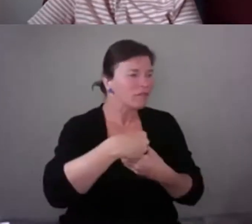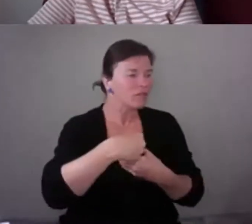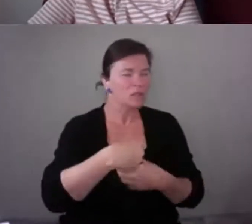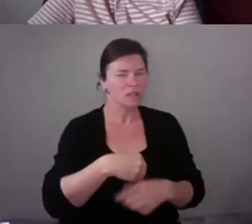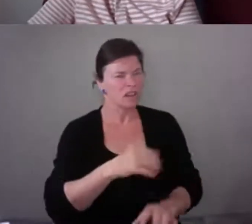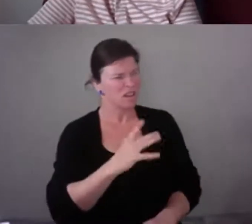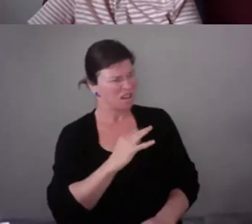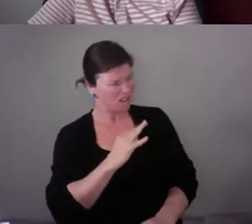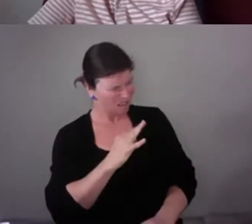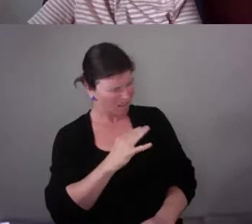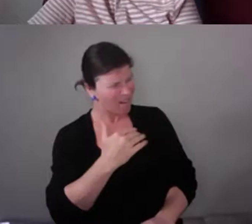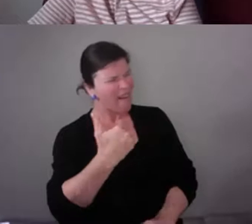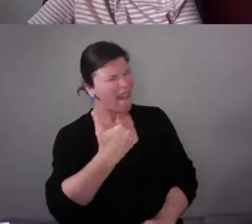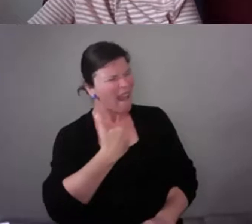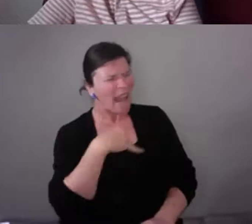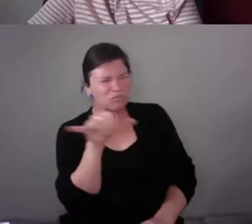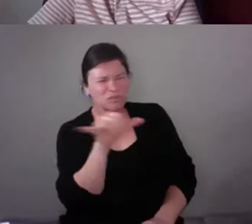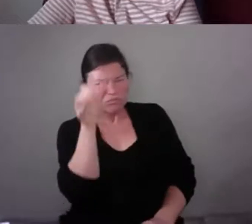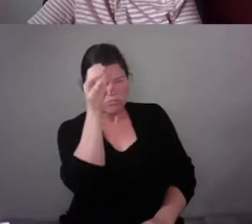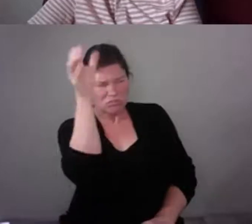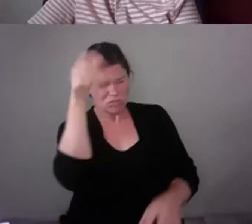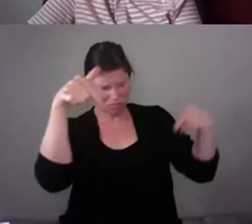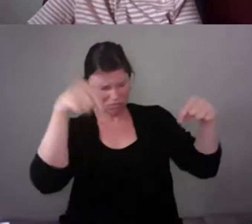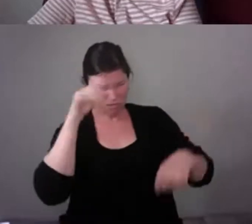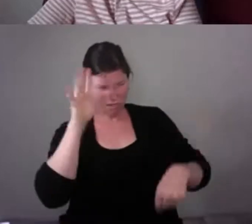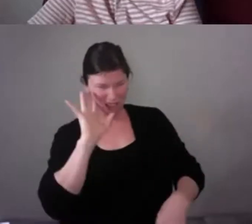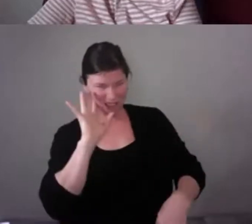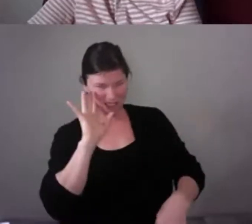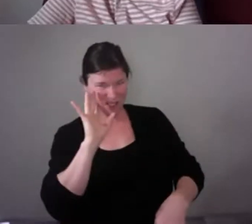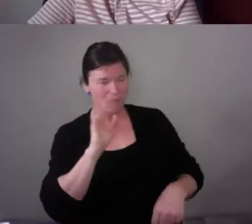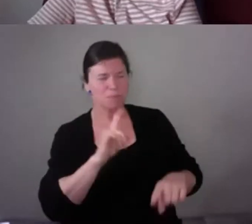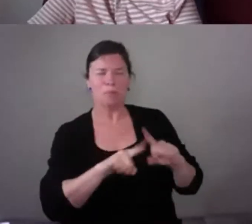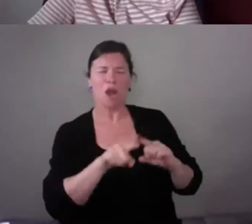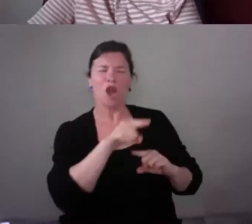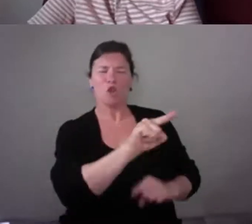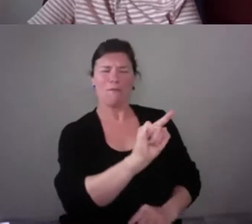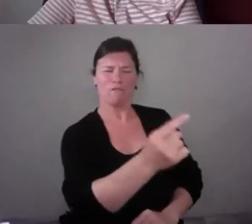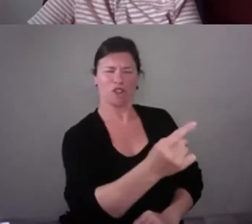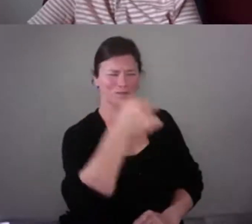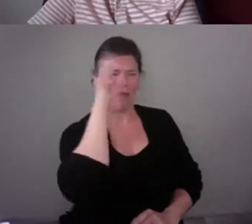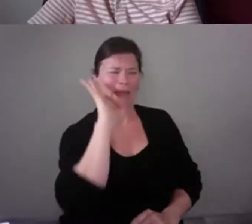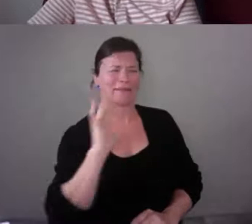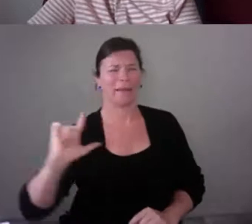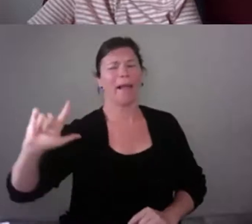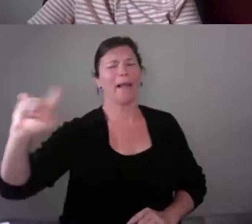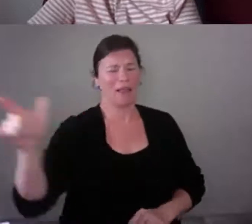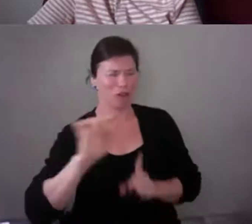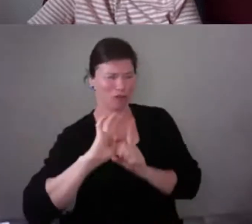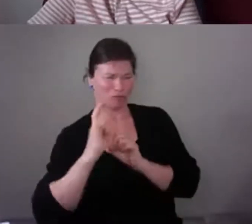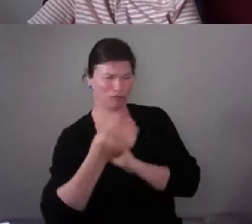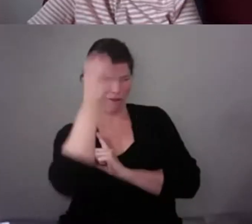have something similar in Alaska, and it sounds like you were doing it before we ever thought of it. So that's